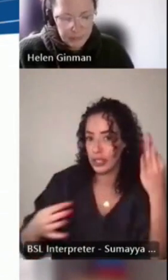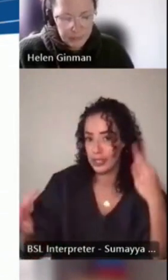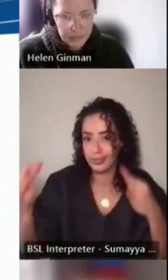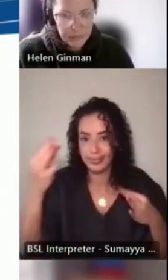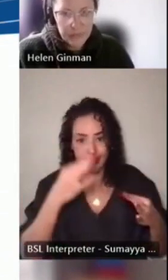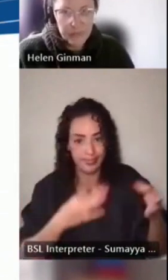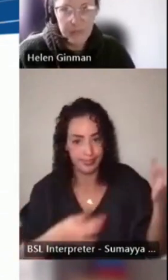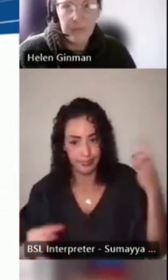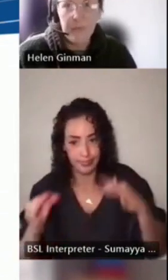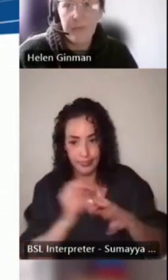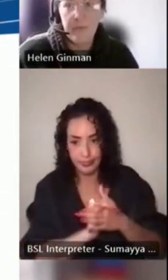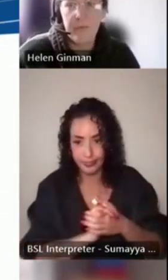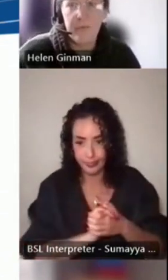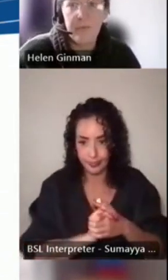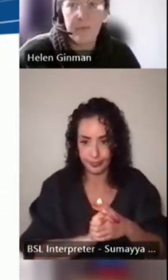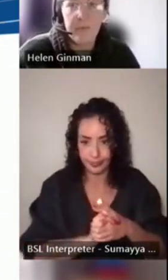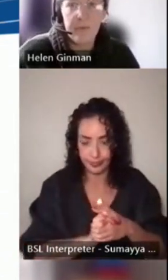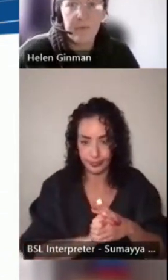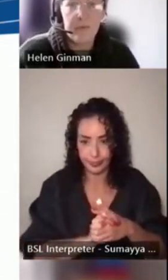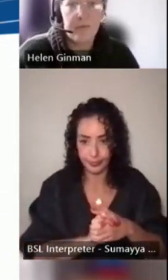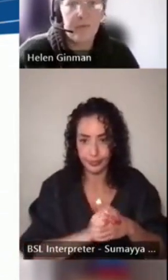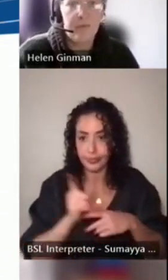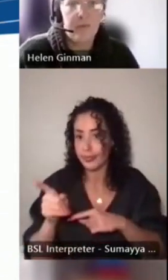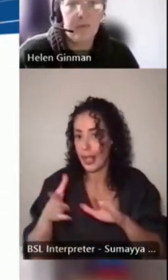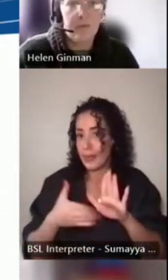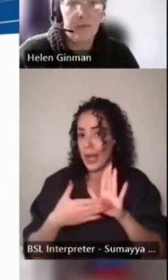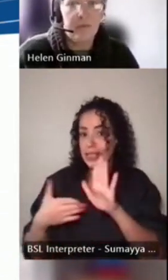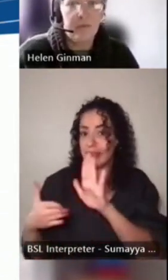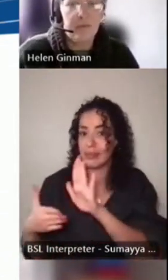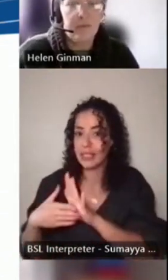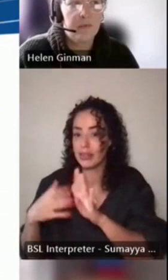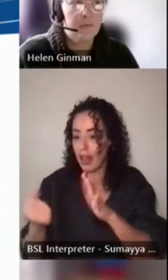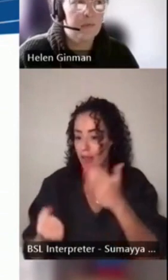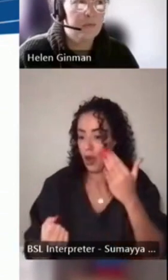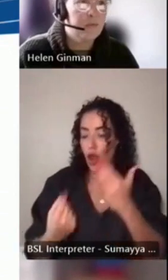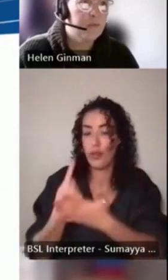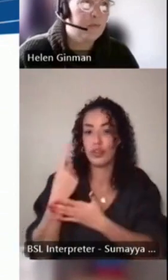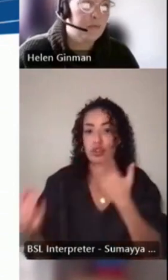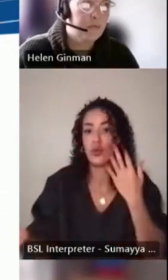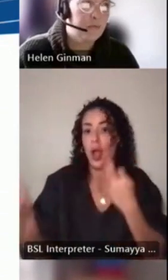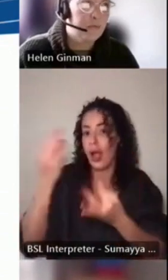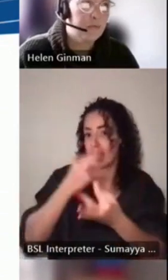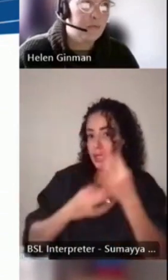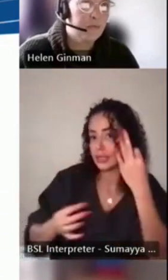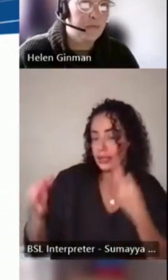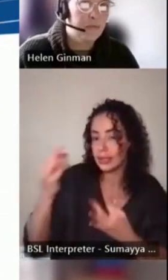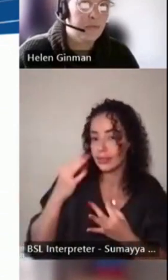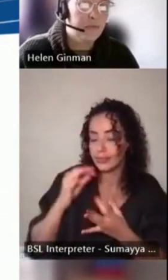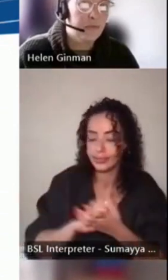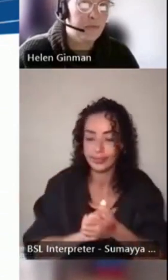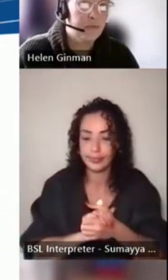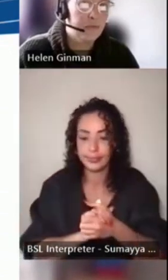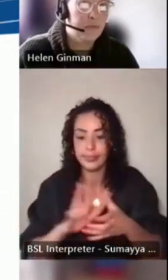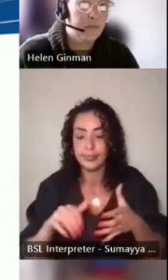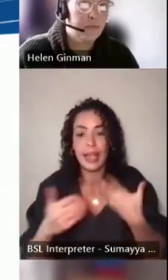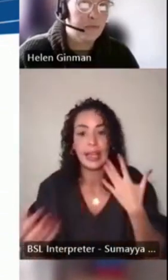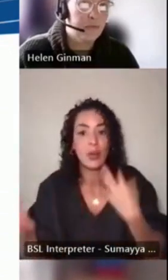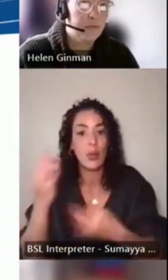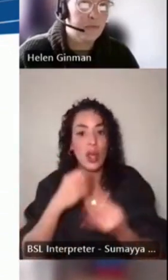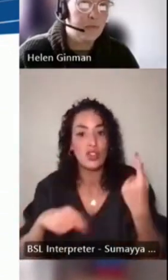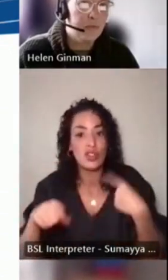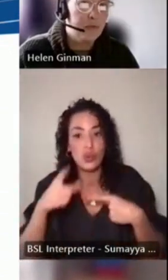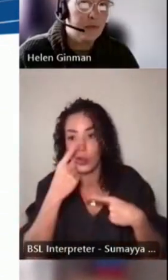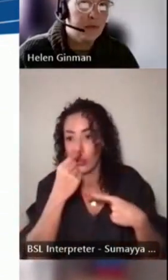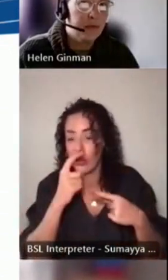from anyone at the moment? On the Mentimeter, there is an opportunity to ask some questions if there's any that we can answer